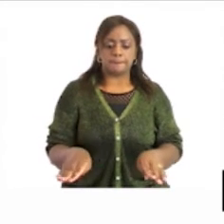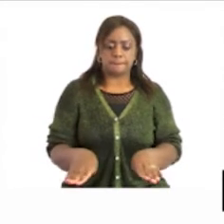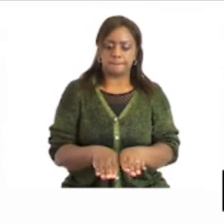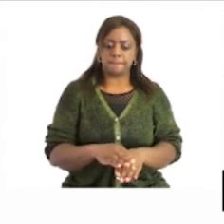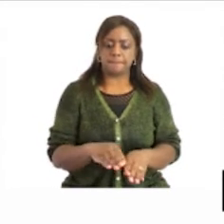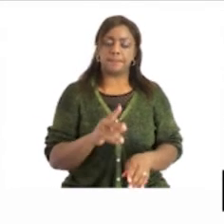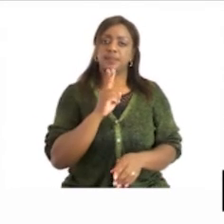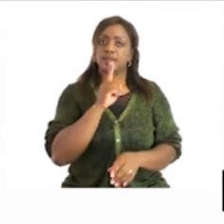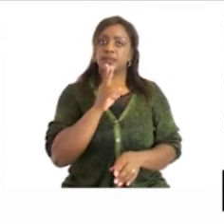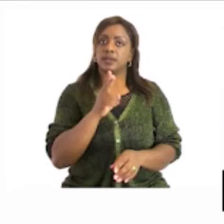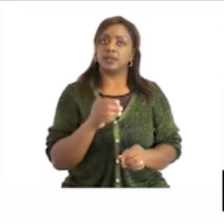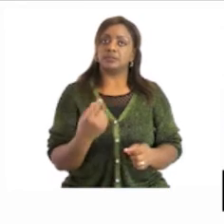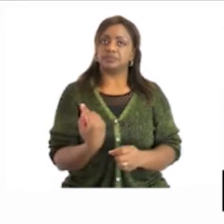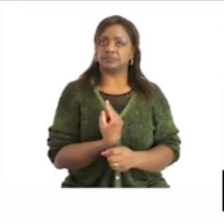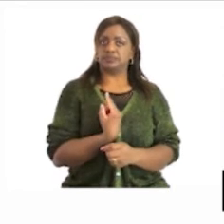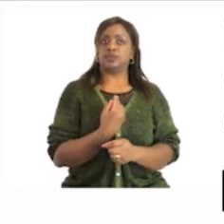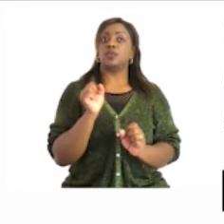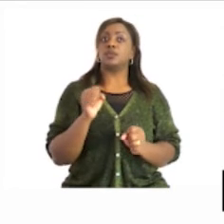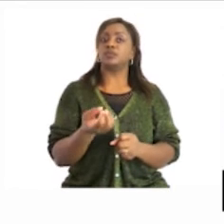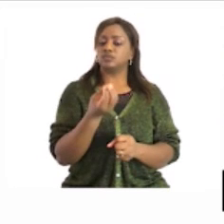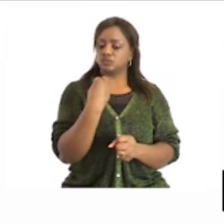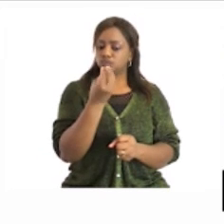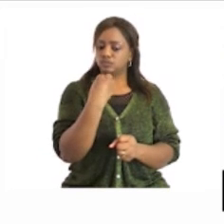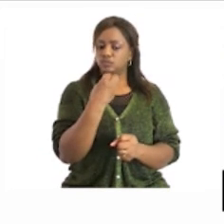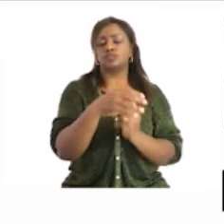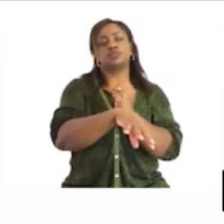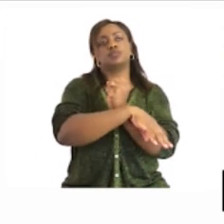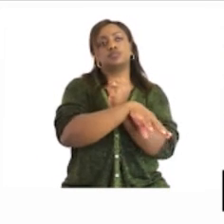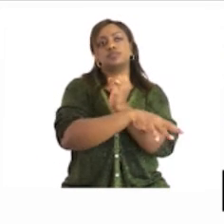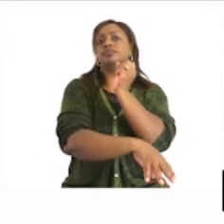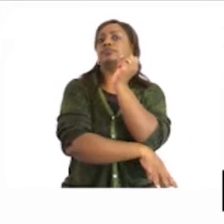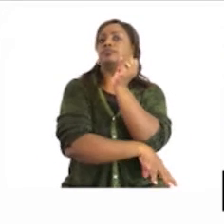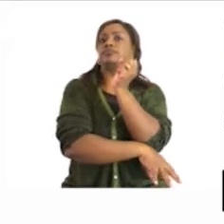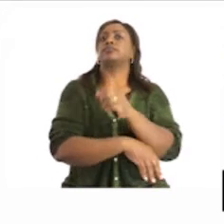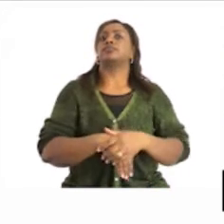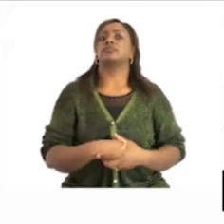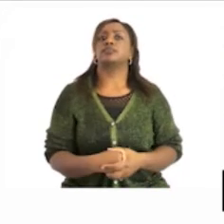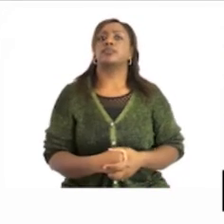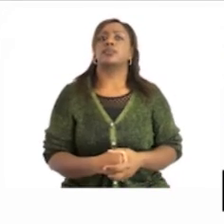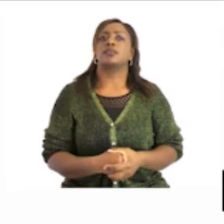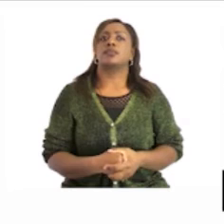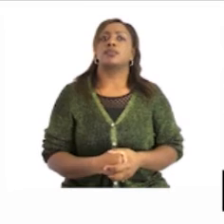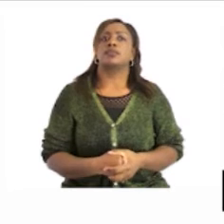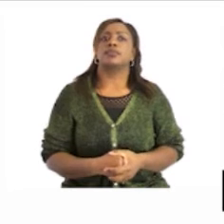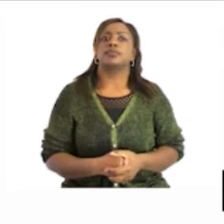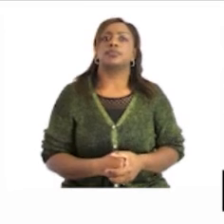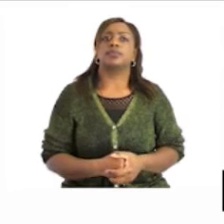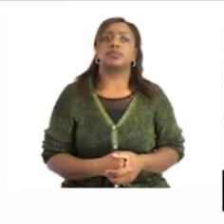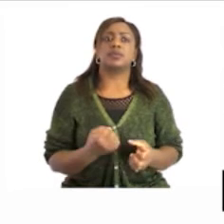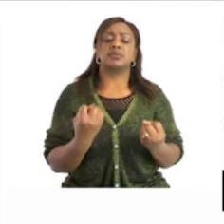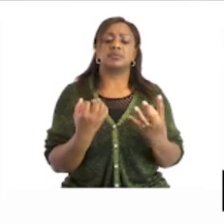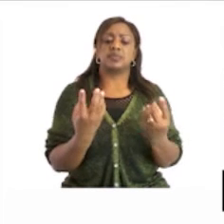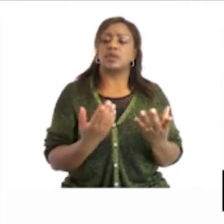Okay, it cannot create it. We need to eat food that contains vitamins. So we find vitamins in a whole lot